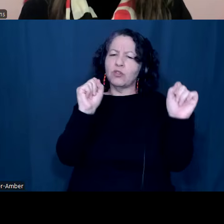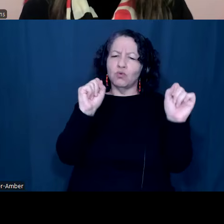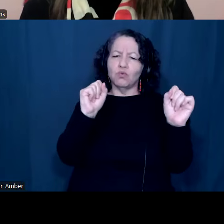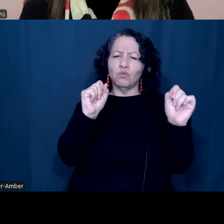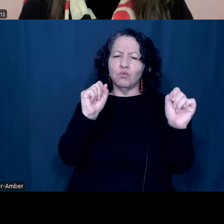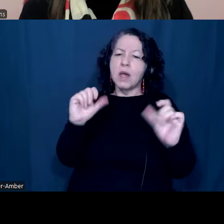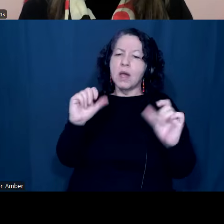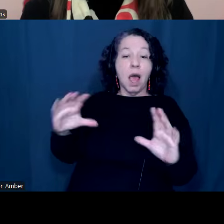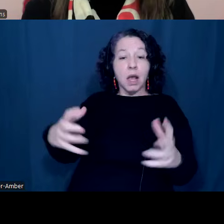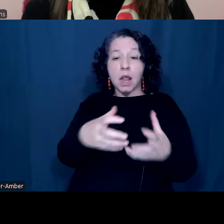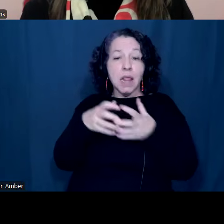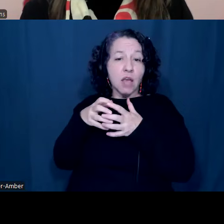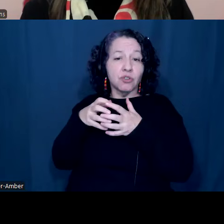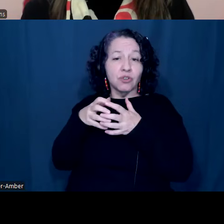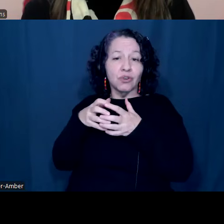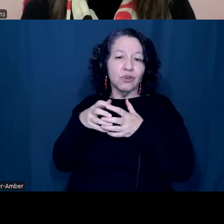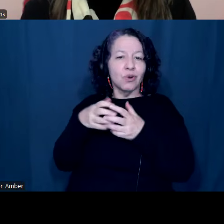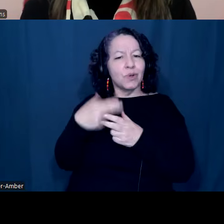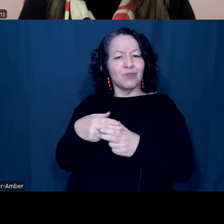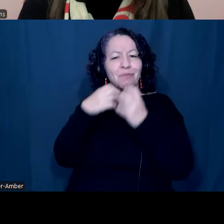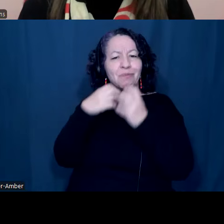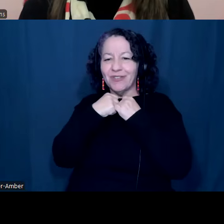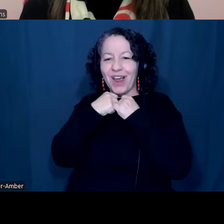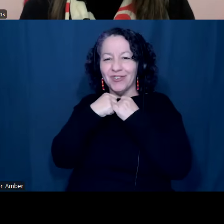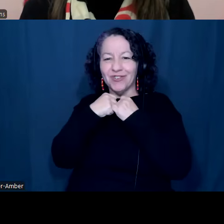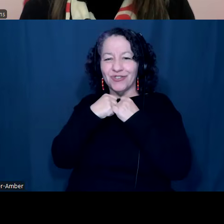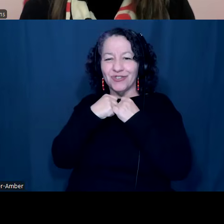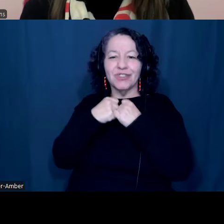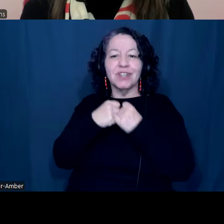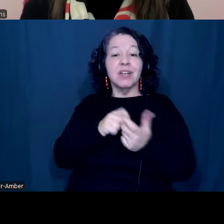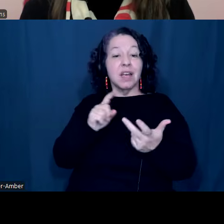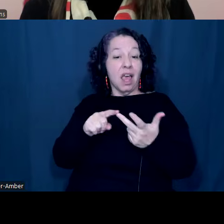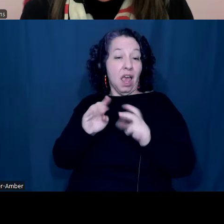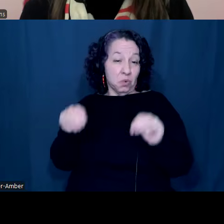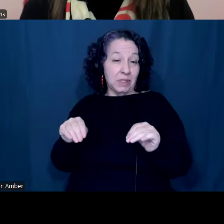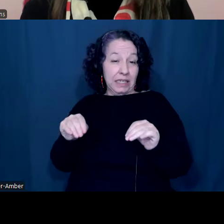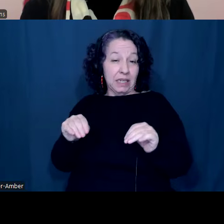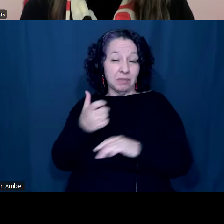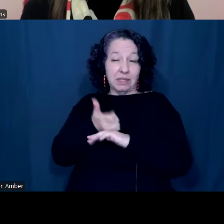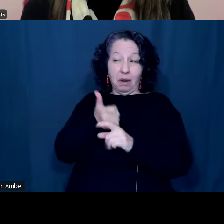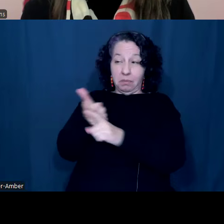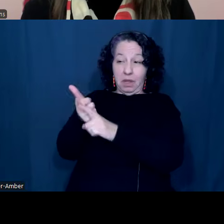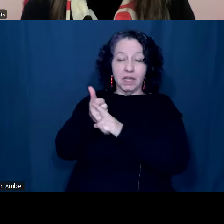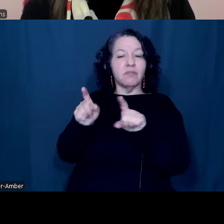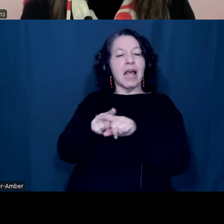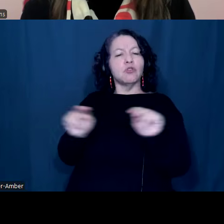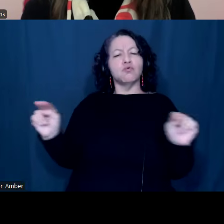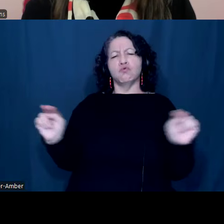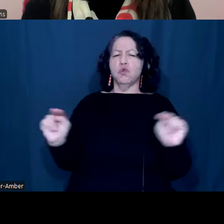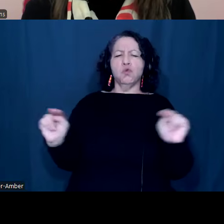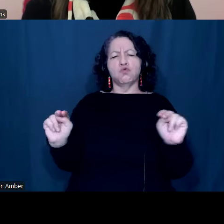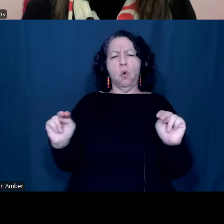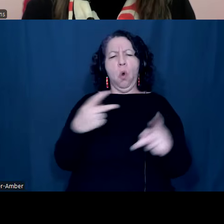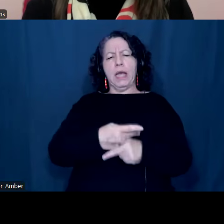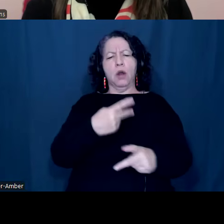Collection was framed as preservation. And museums positioned themselves as neutral stewards of